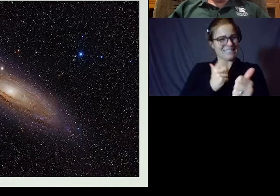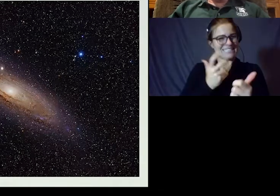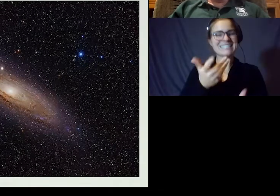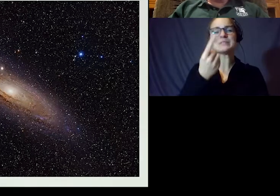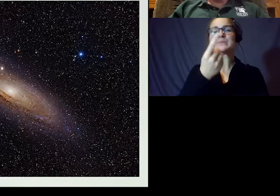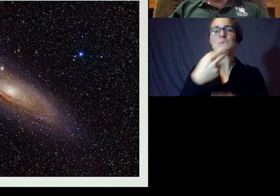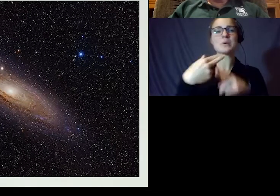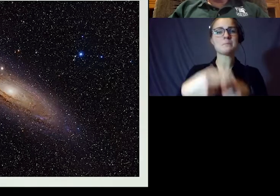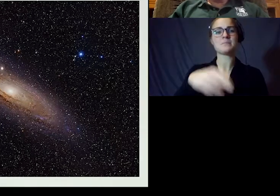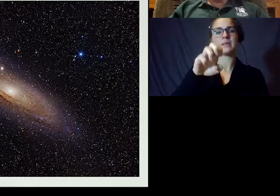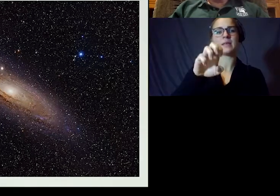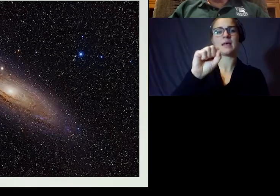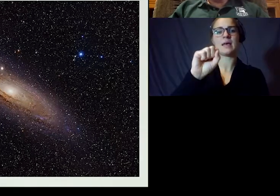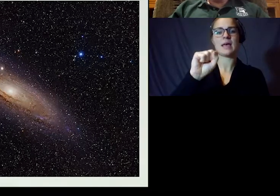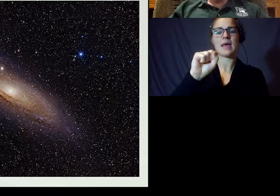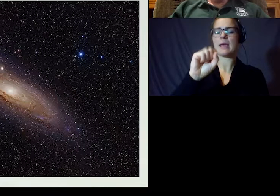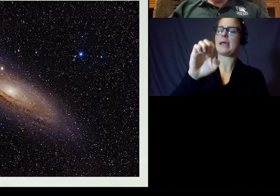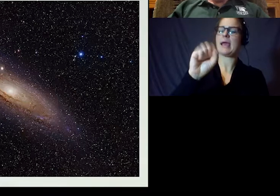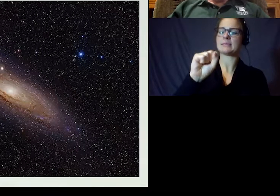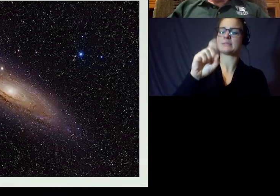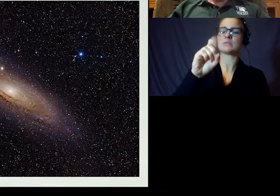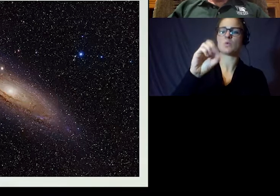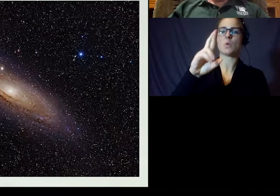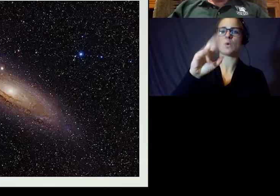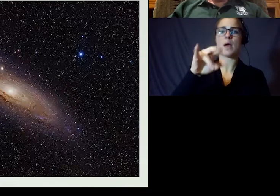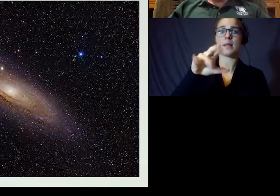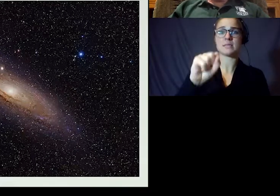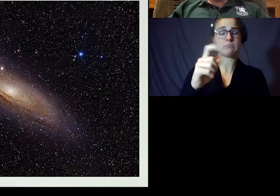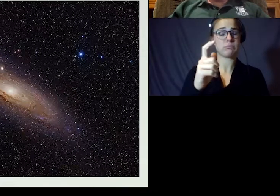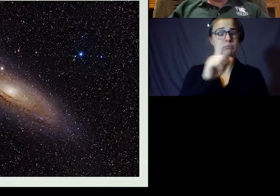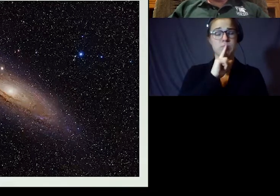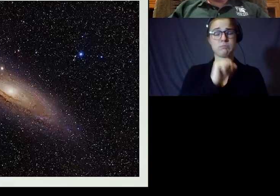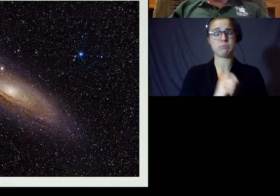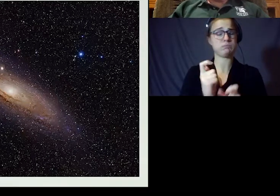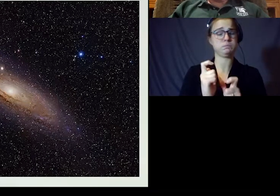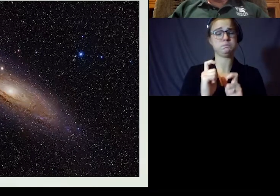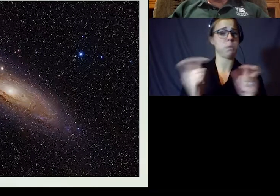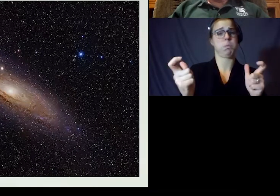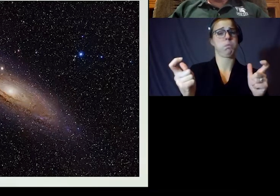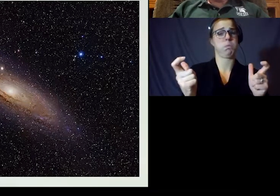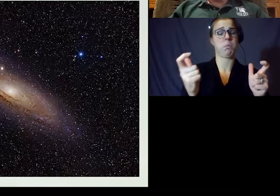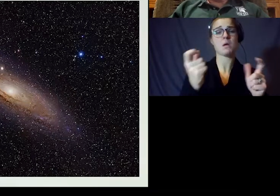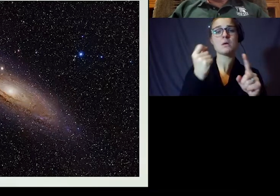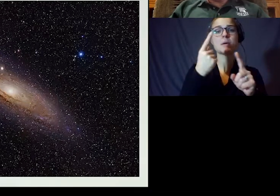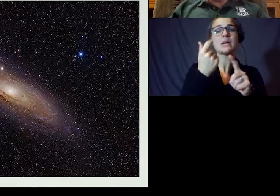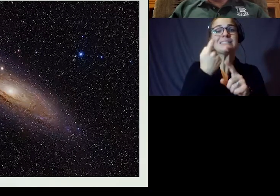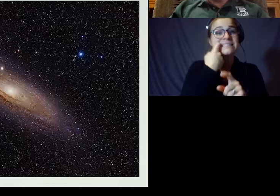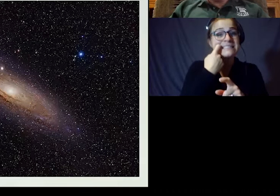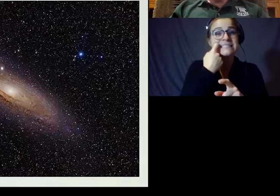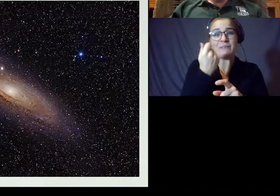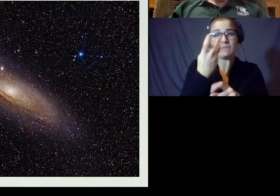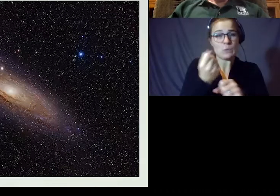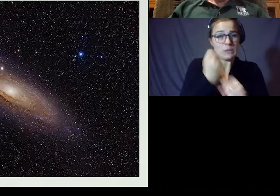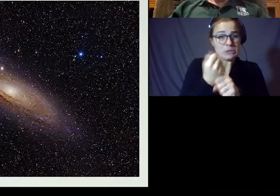called S Doradus, which is absolutely humongous. But a few years ago, people discovered that it was actually a multiple